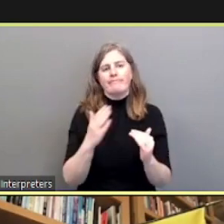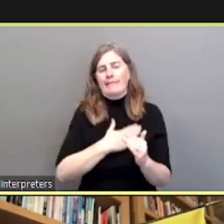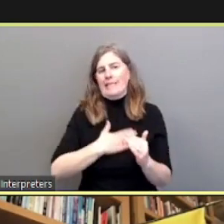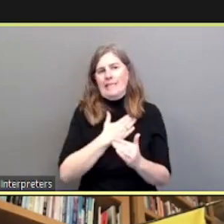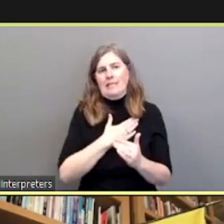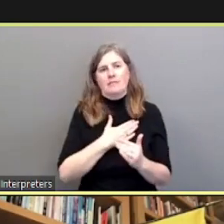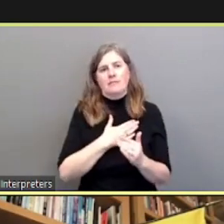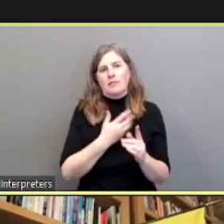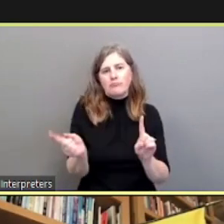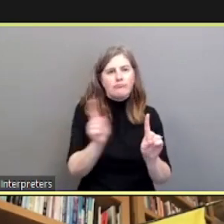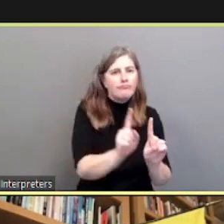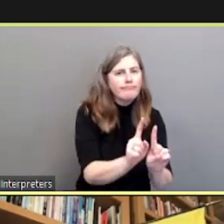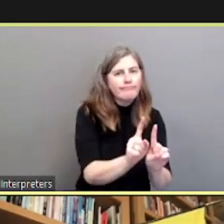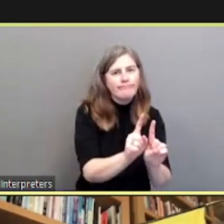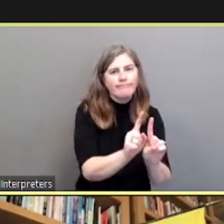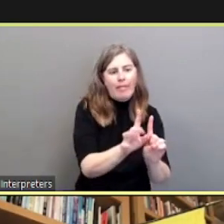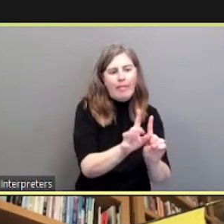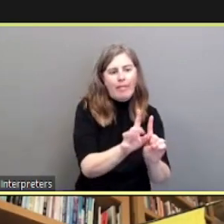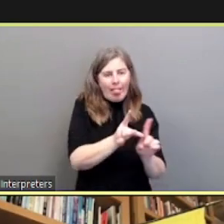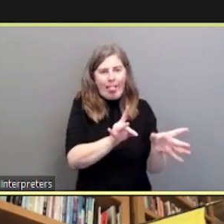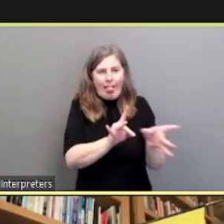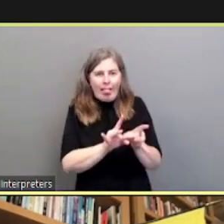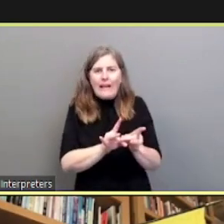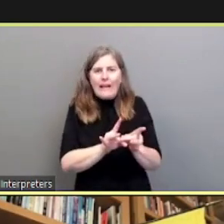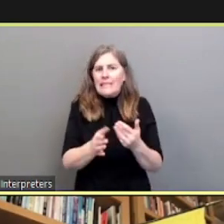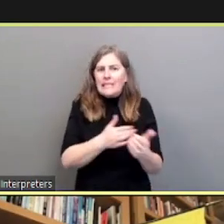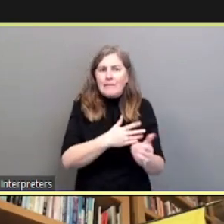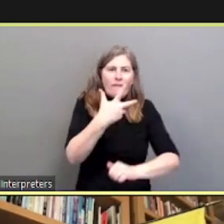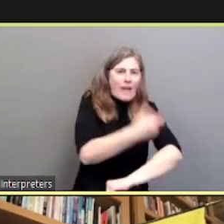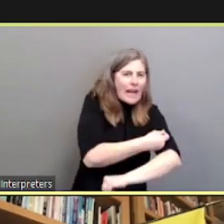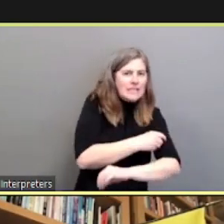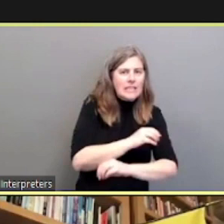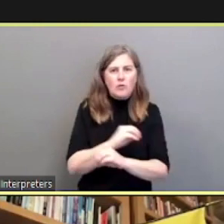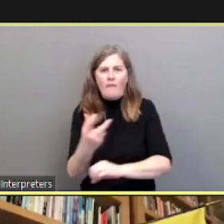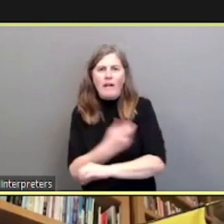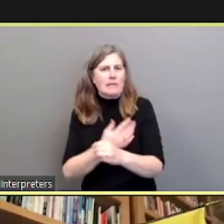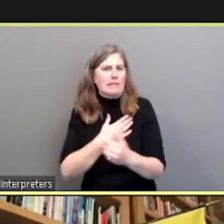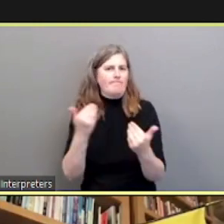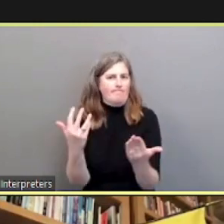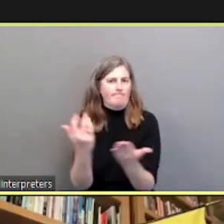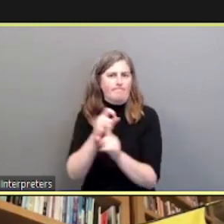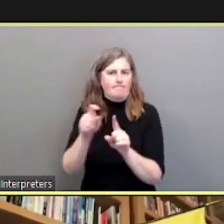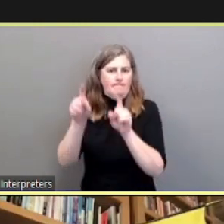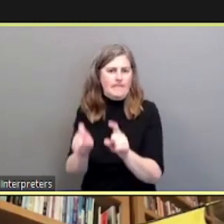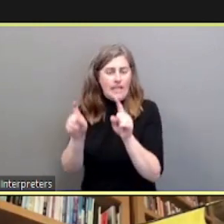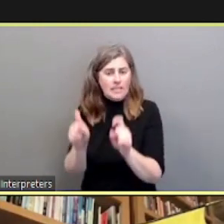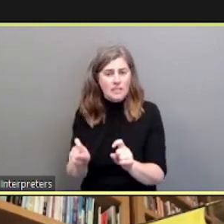please get tested. Please seek out testing. There's if you go to